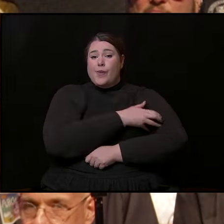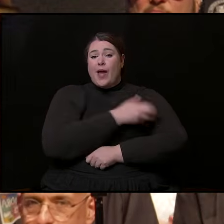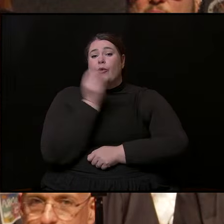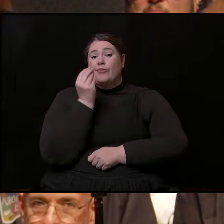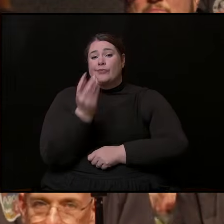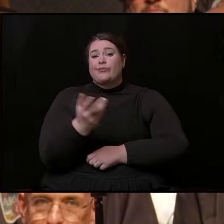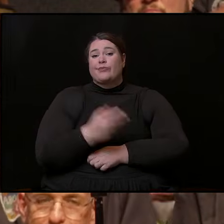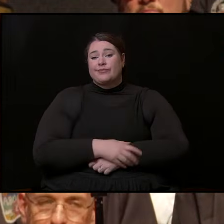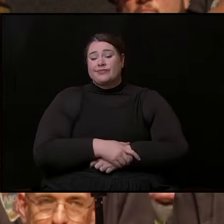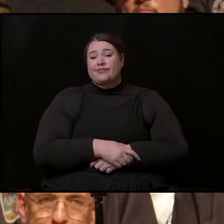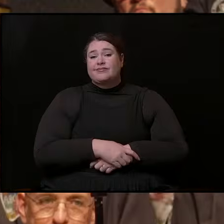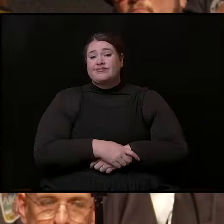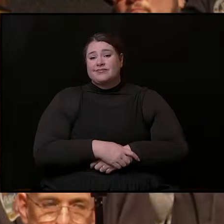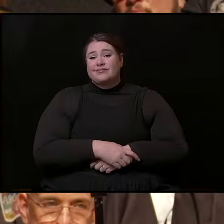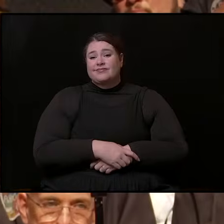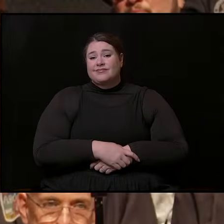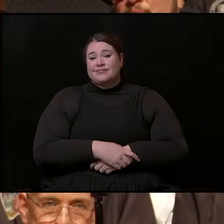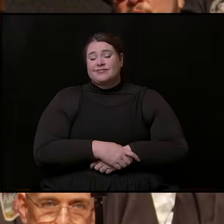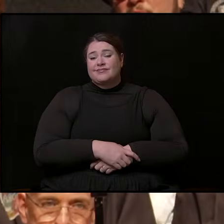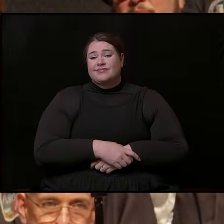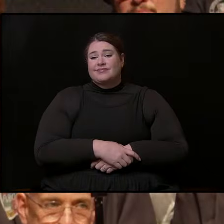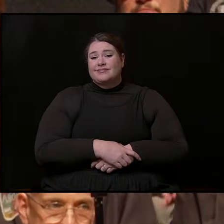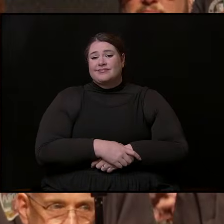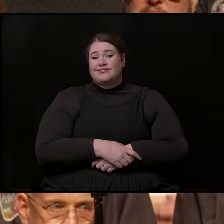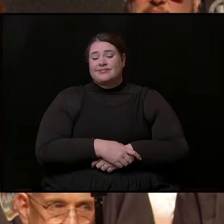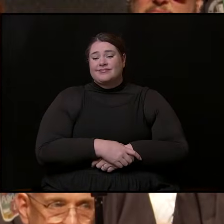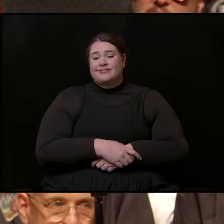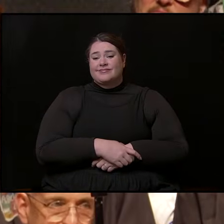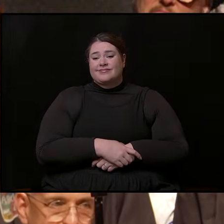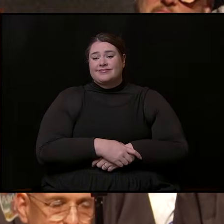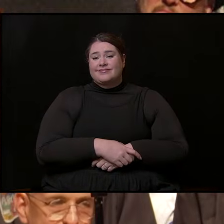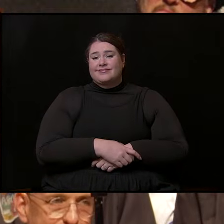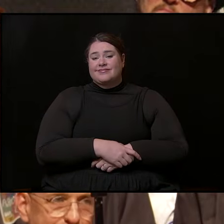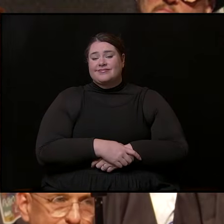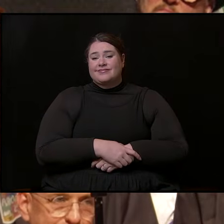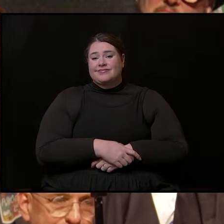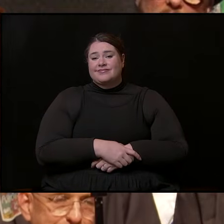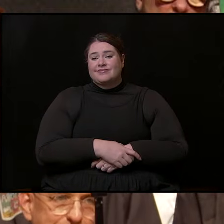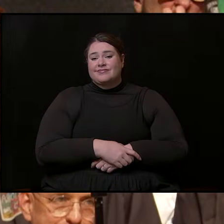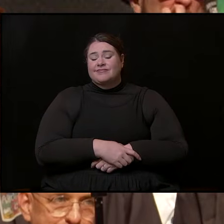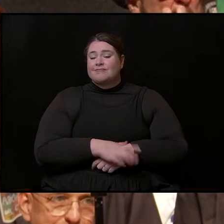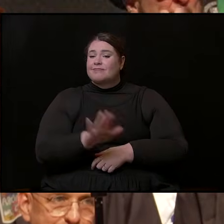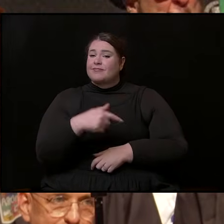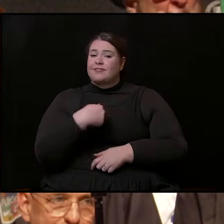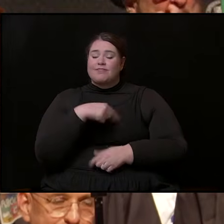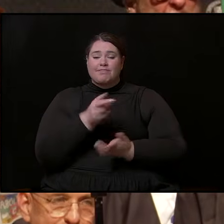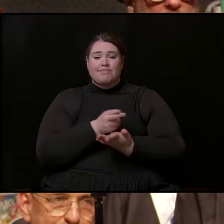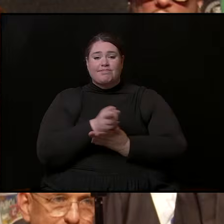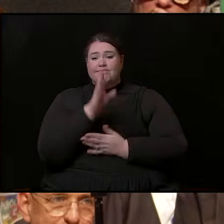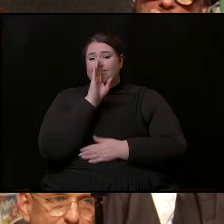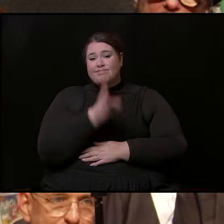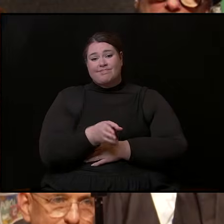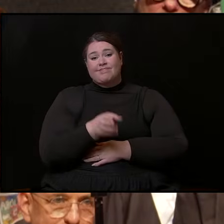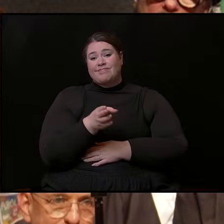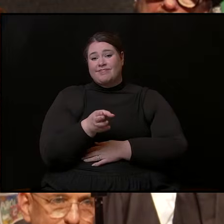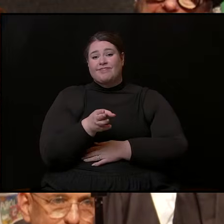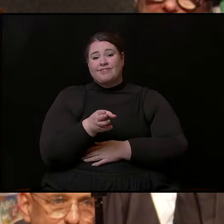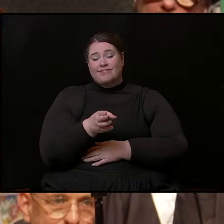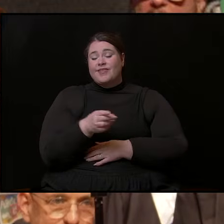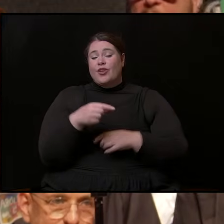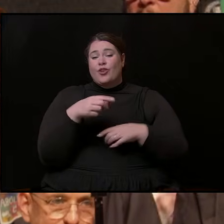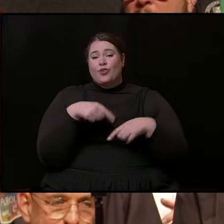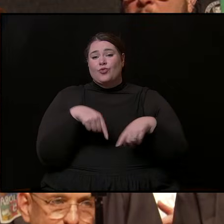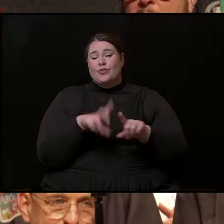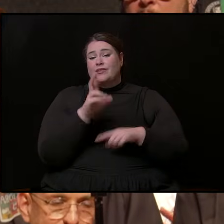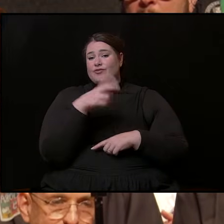Okay? But I'm gonna keep it real. There were moments in this journey where I was at